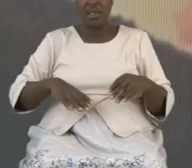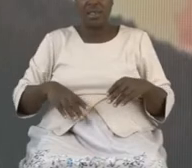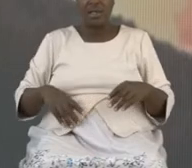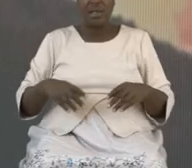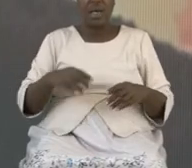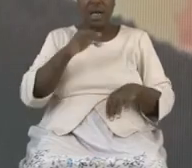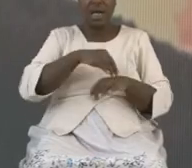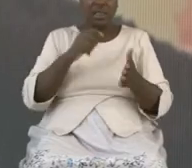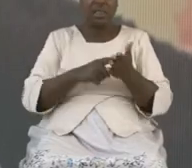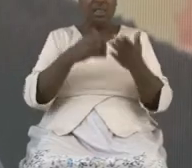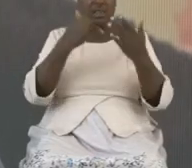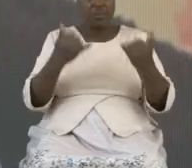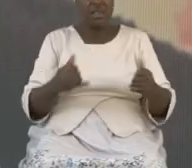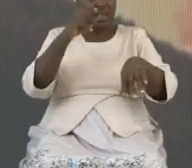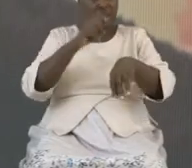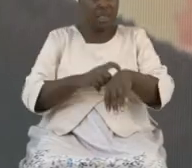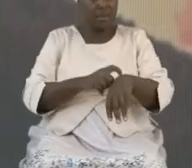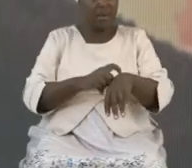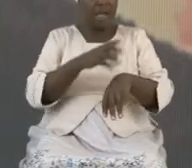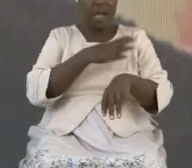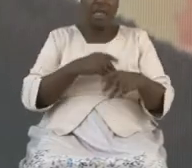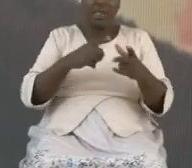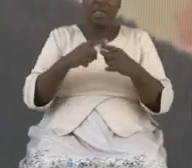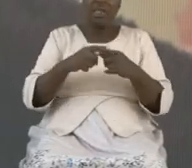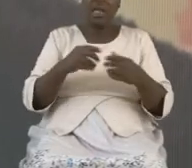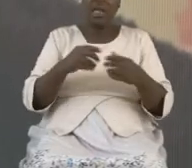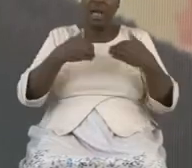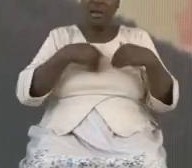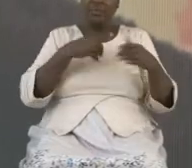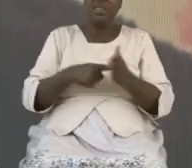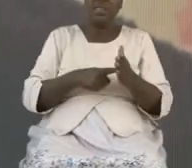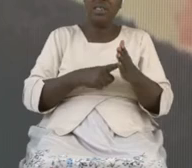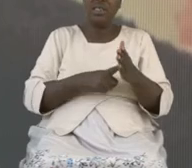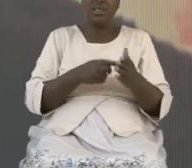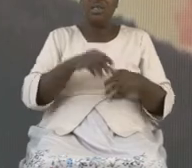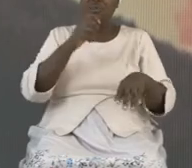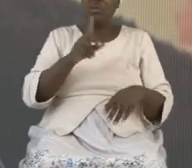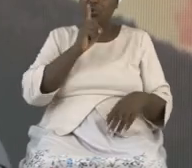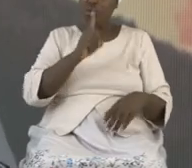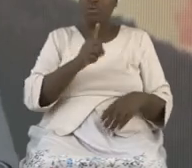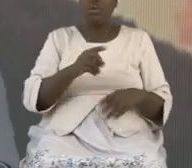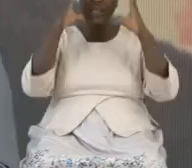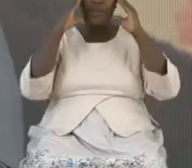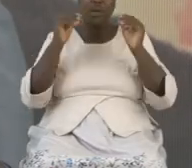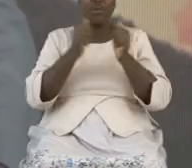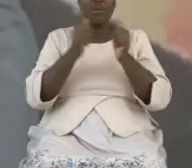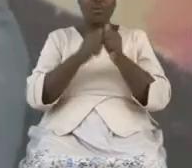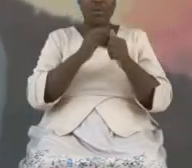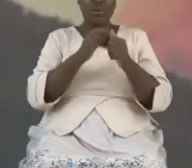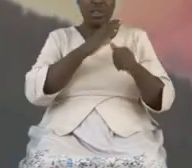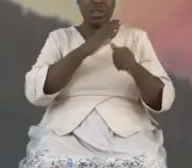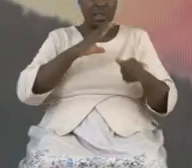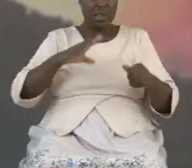an up-to-date experience in Christ, is a new creature. Old